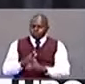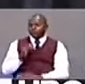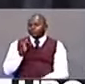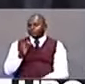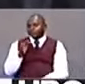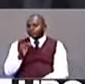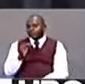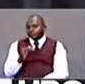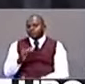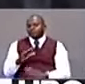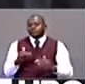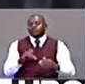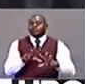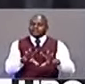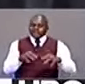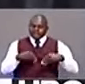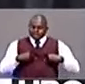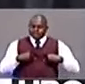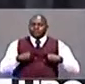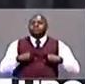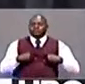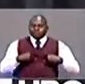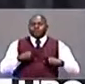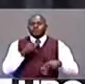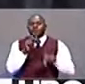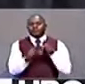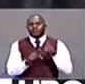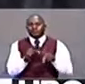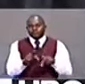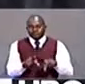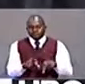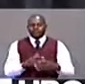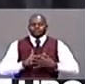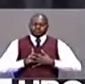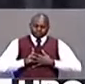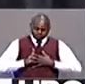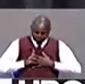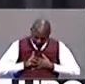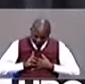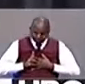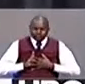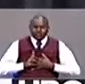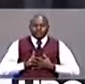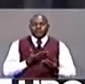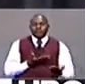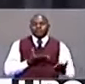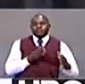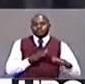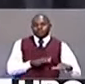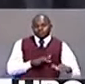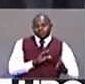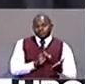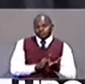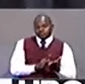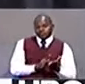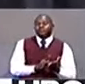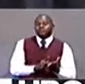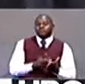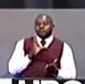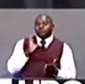Speaker, for allowing me to participate in paying tribute to the His